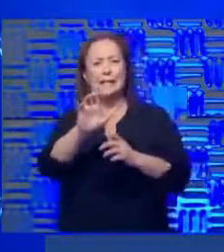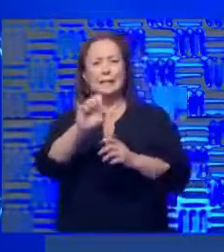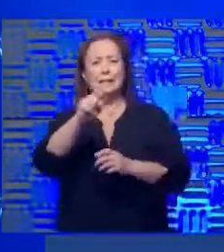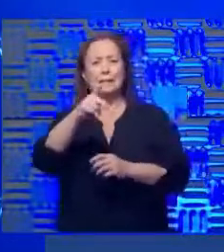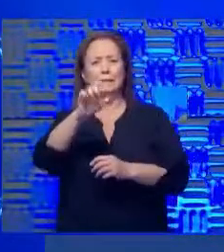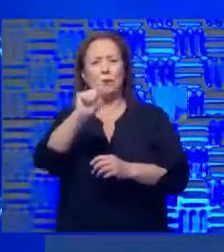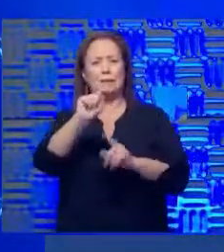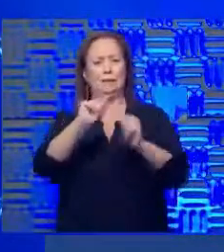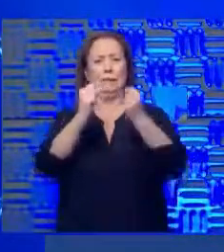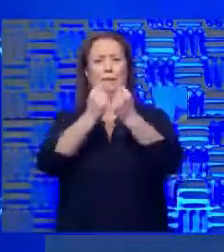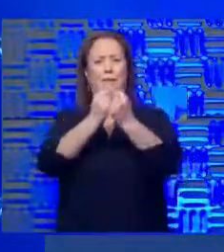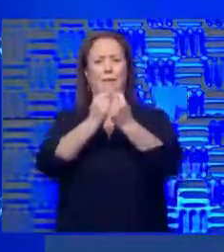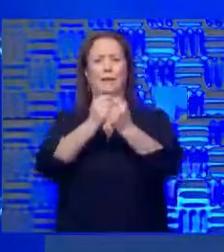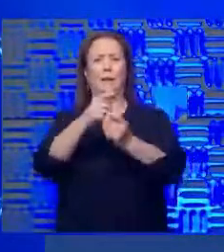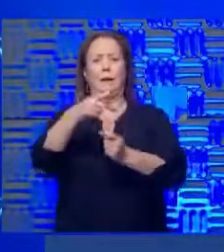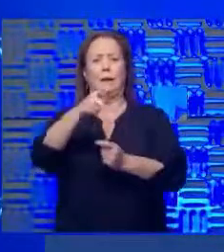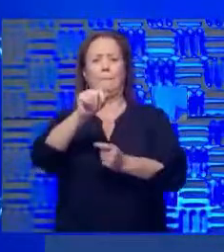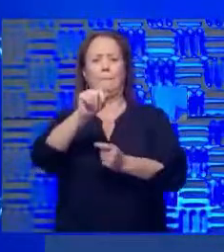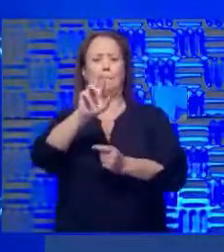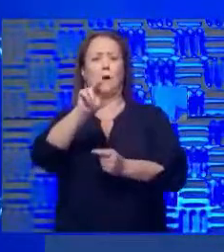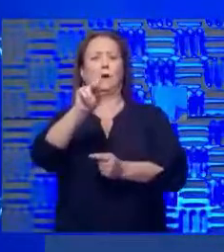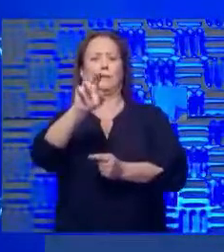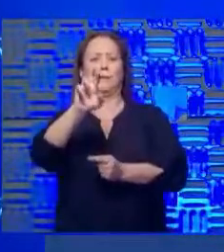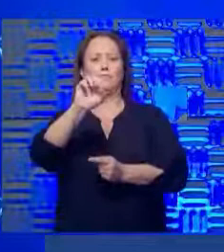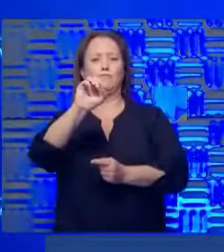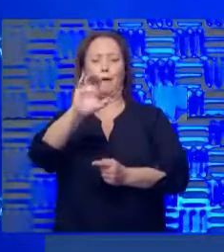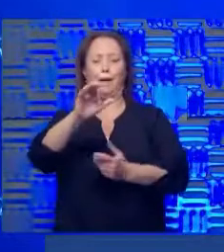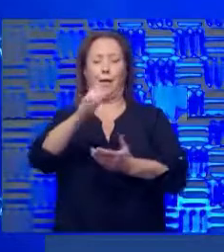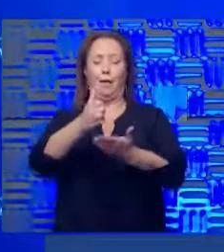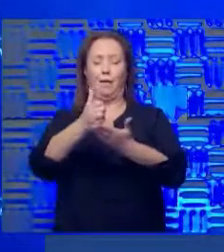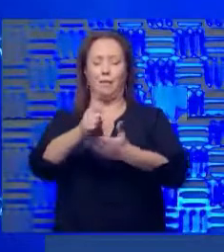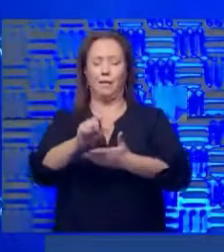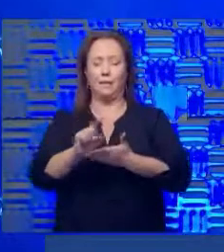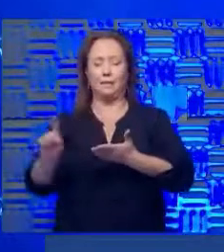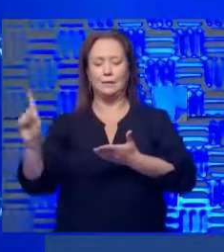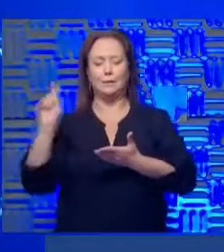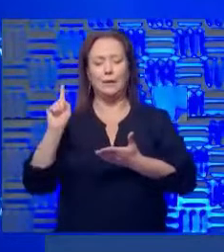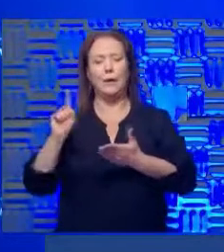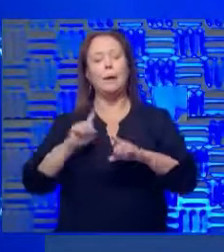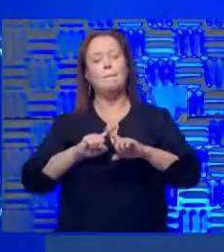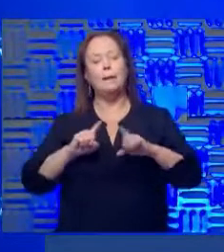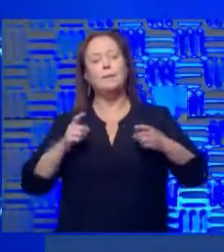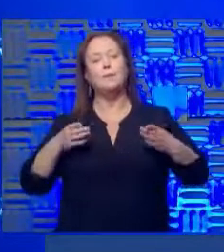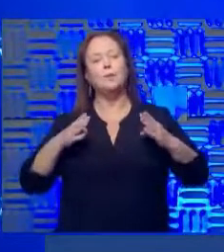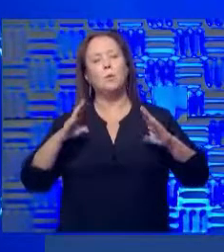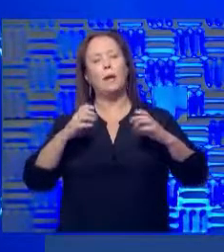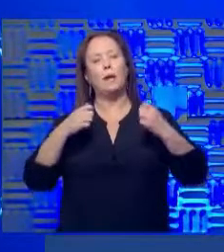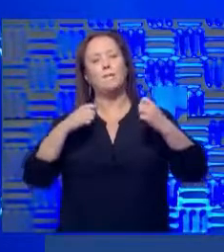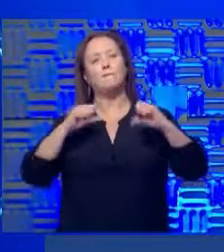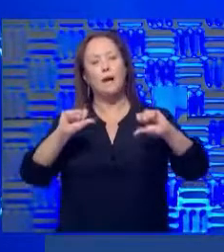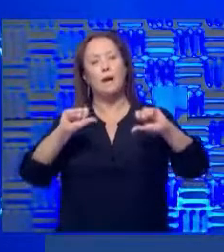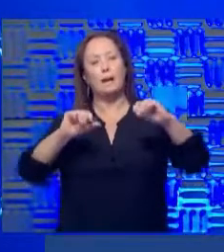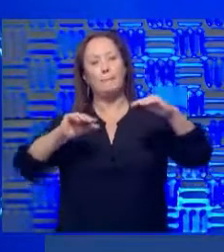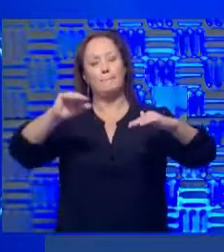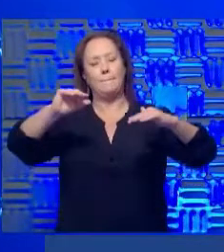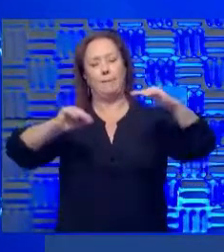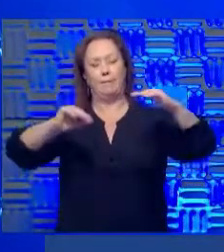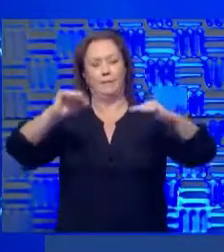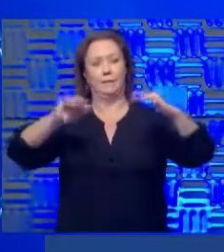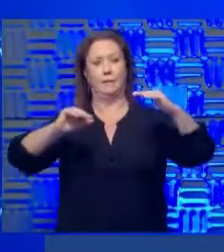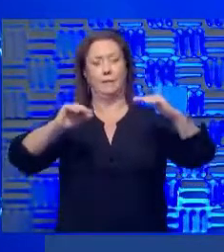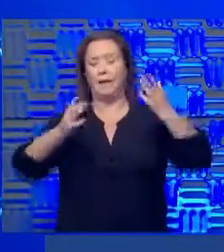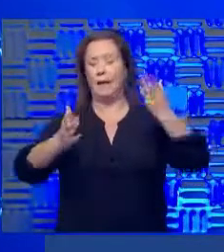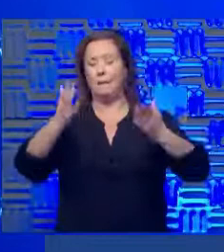Parks and Rec, because that helped last week. But that there is a way to try to find balance in your life, and you may not be able to find it